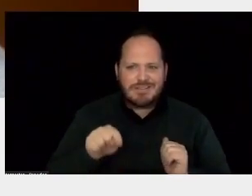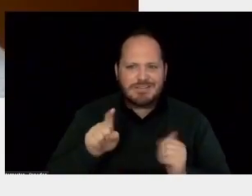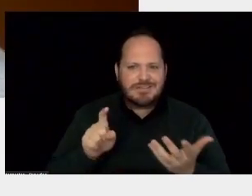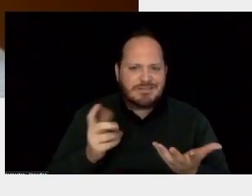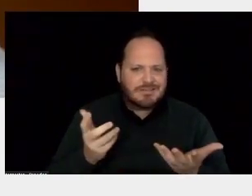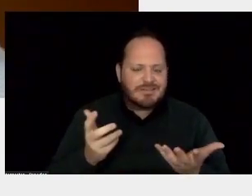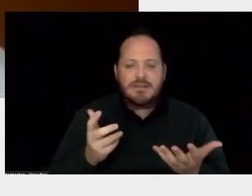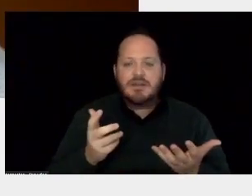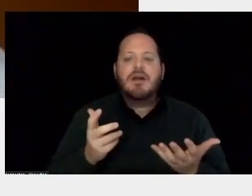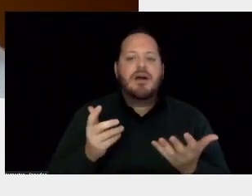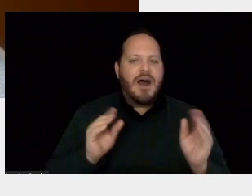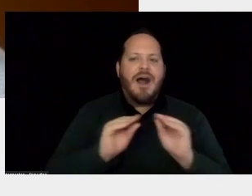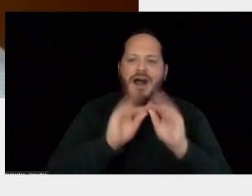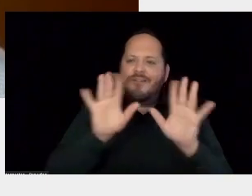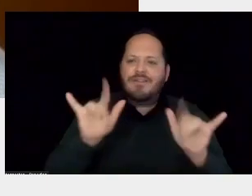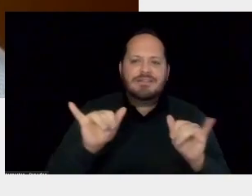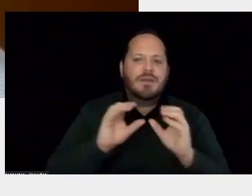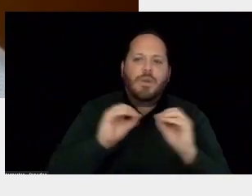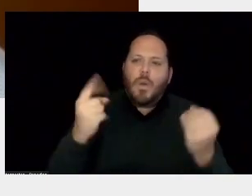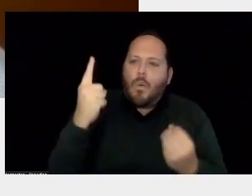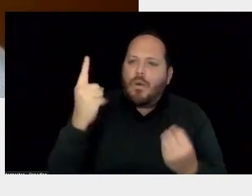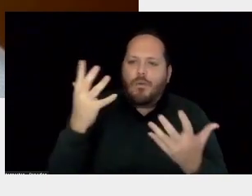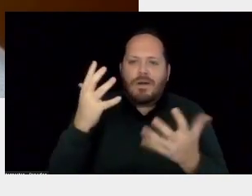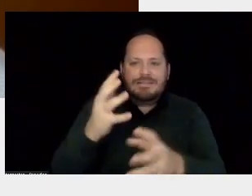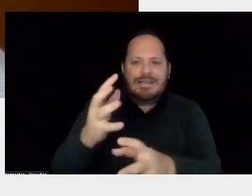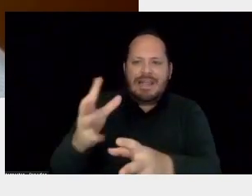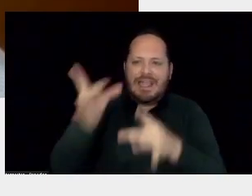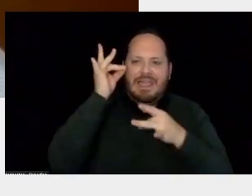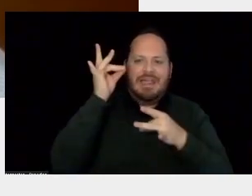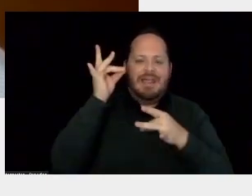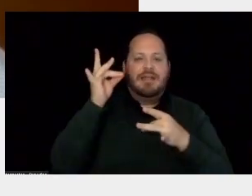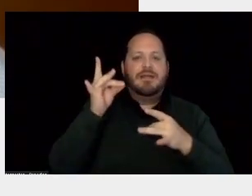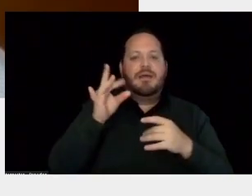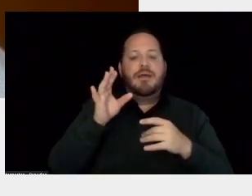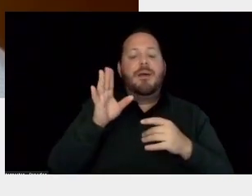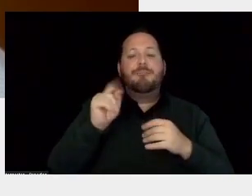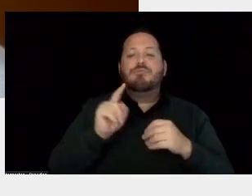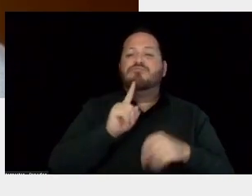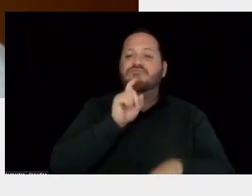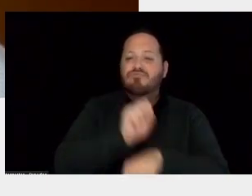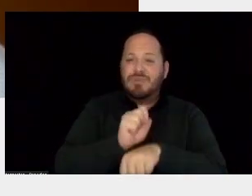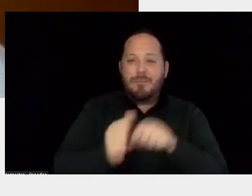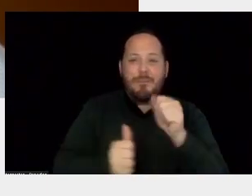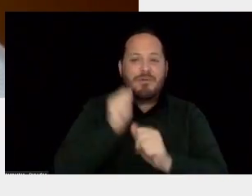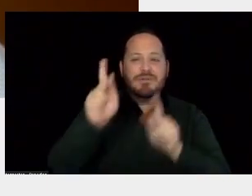we need to remember that most people that catch it will not need to go to the hospital and they will get better.